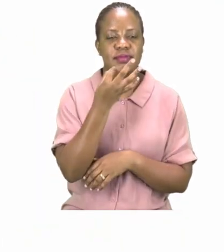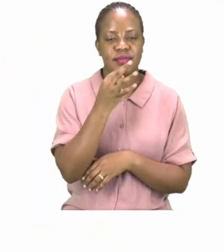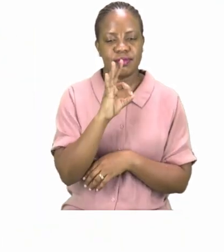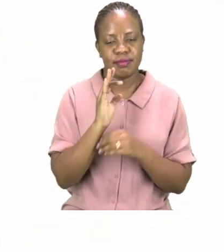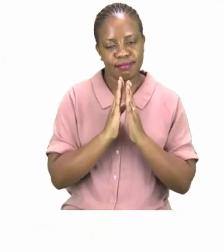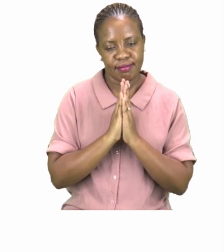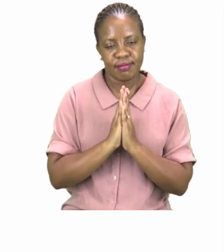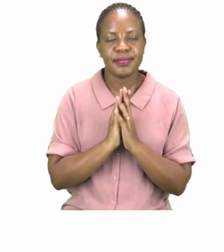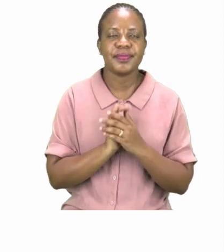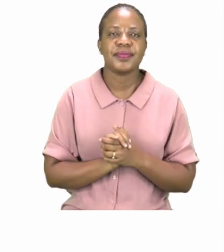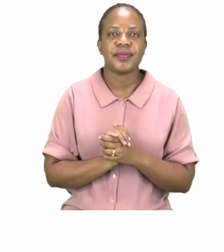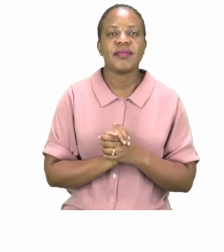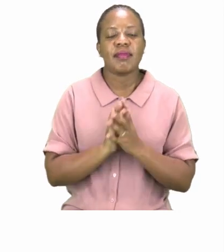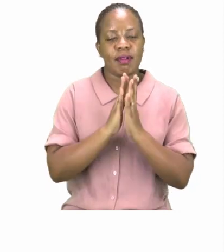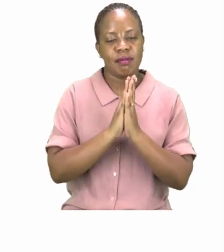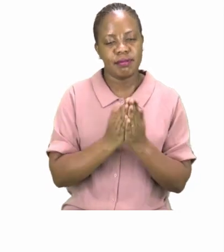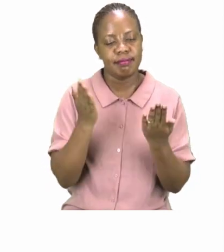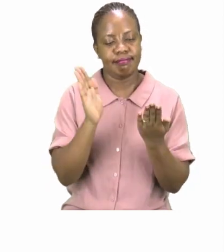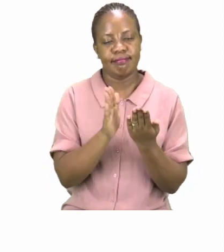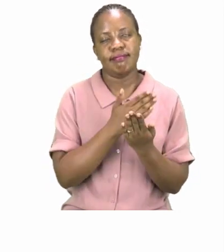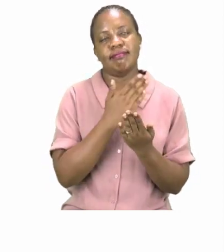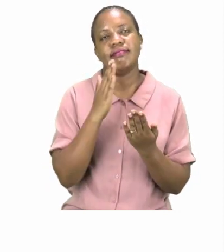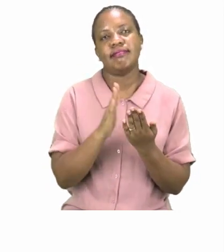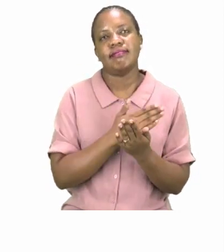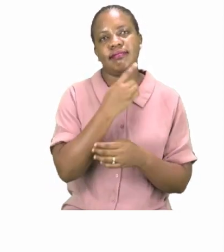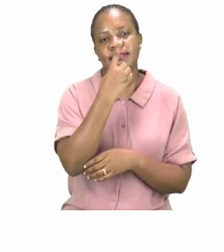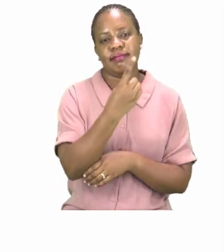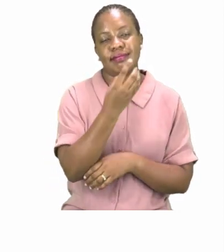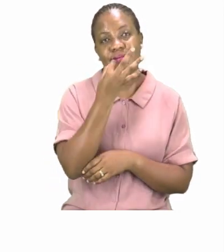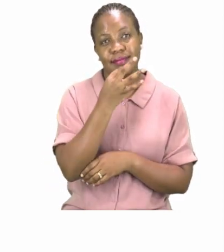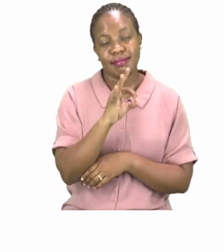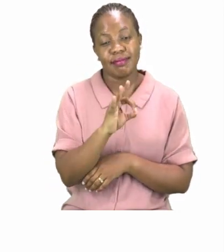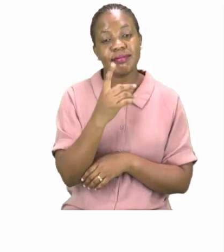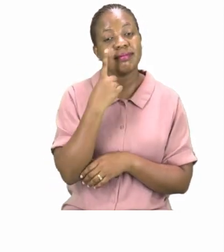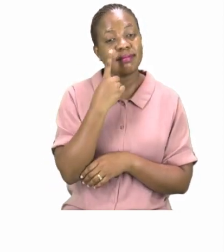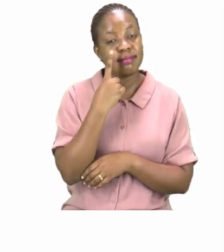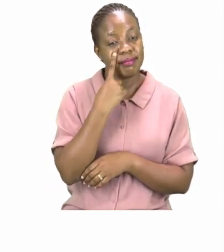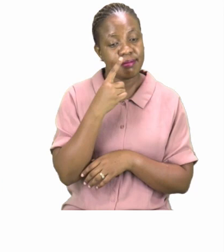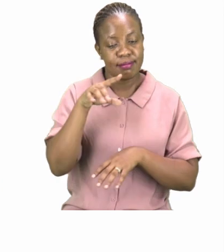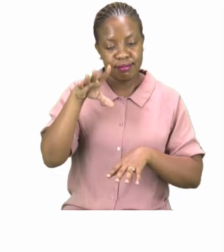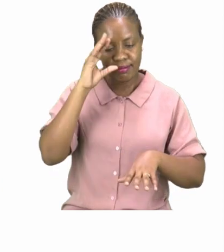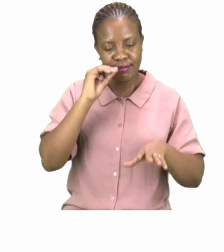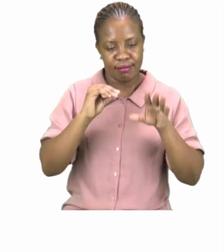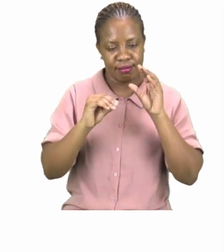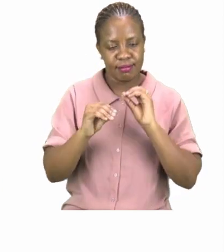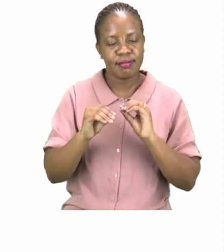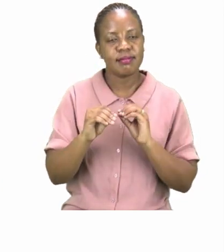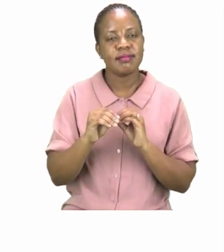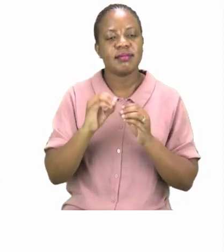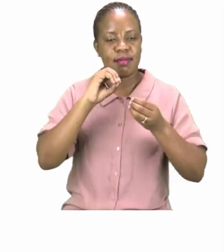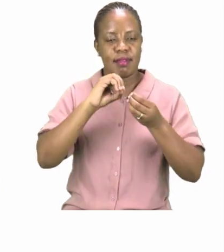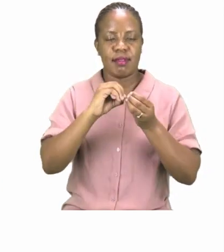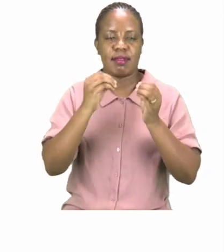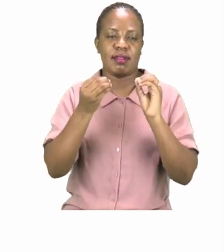On page 19, you can see that we are dealing with the number 4.